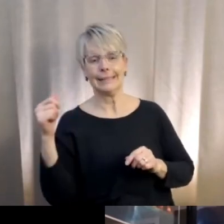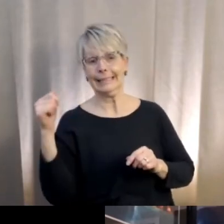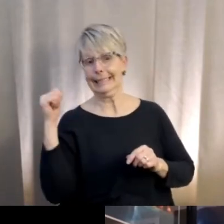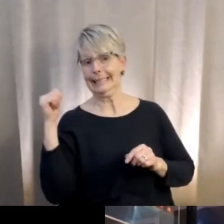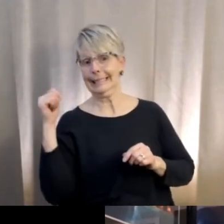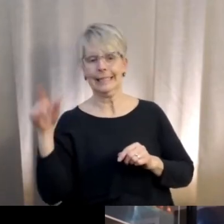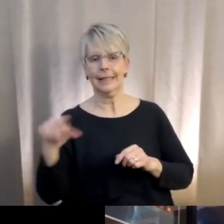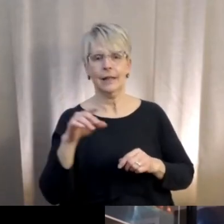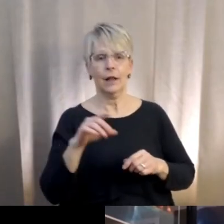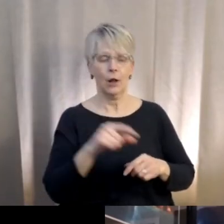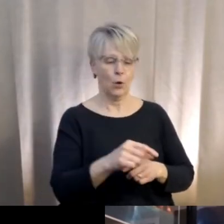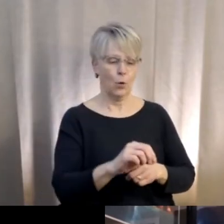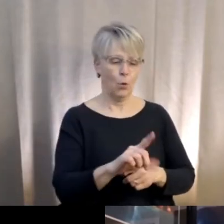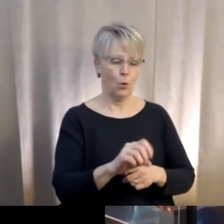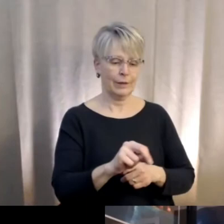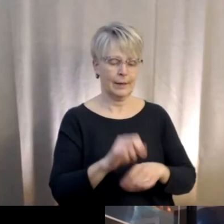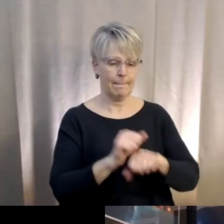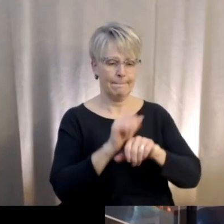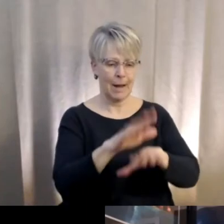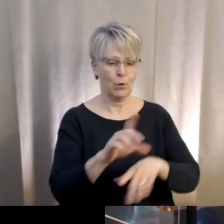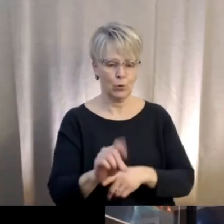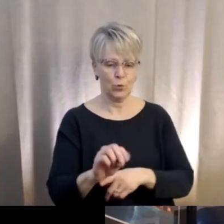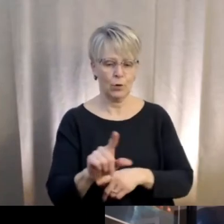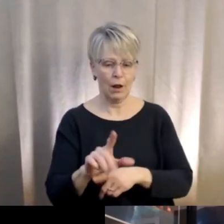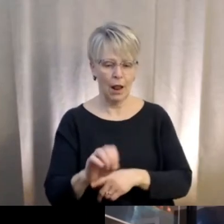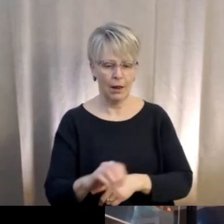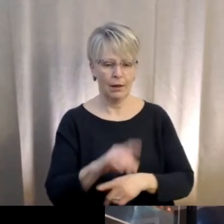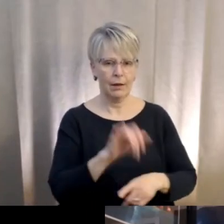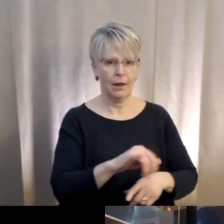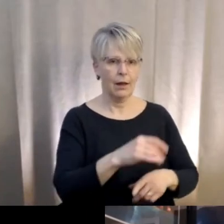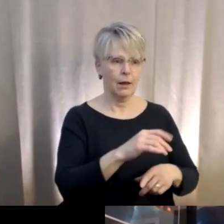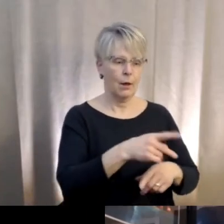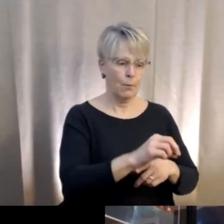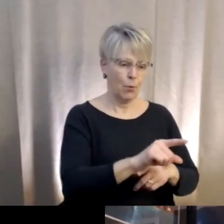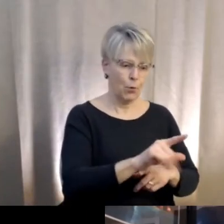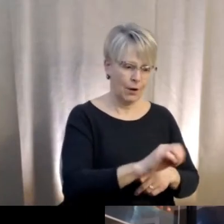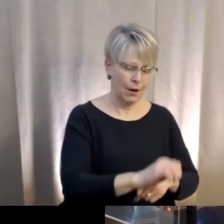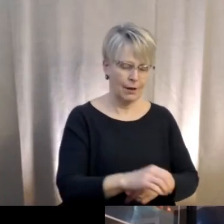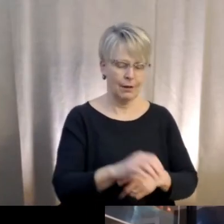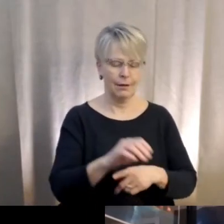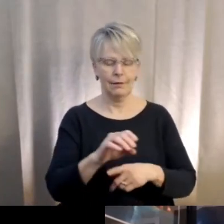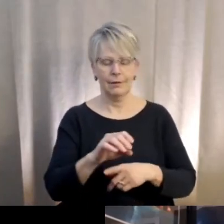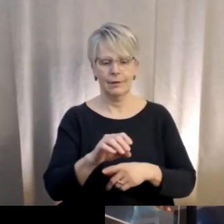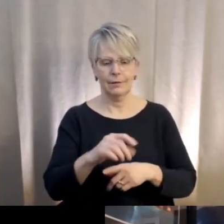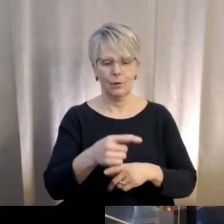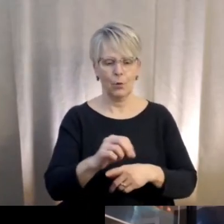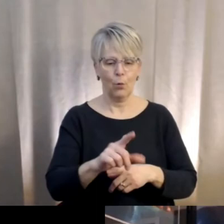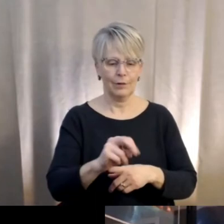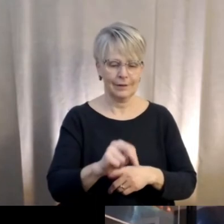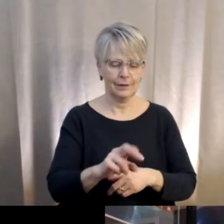Golden Mountain Doodle, which is like a poodle, Golden Retriever, and Bernese Mountain Dog, but in